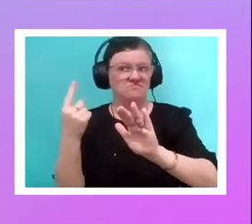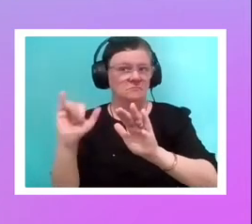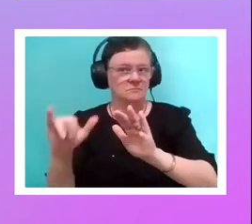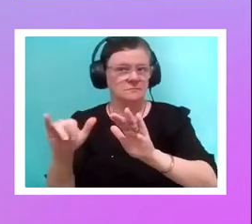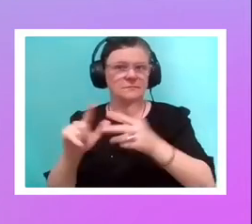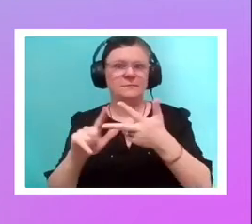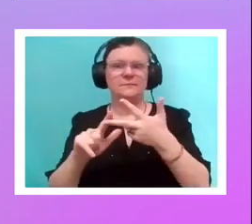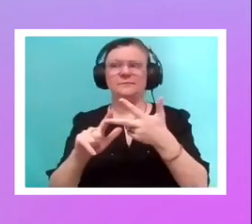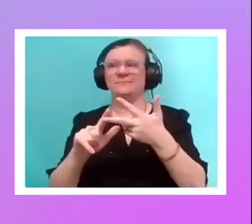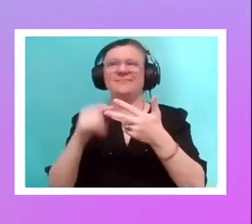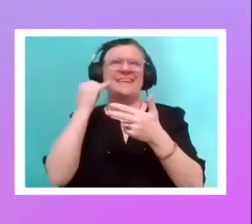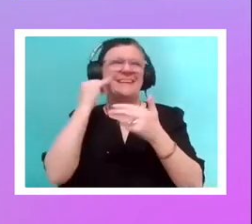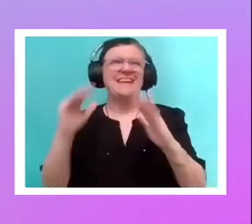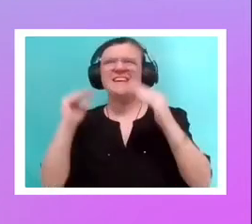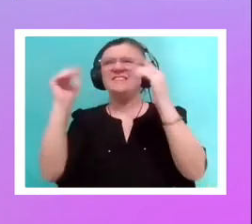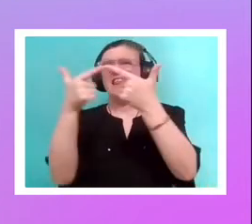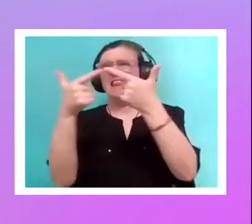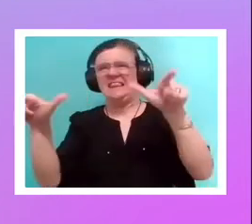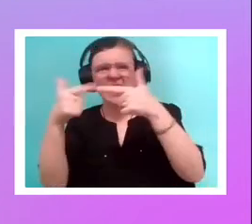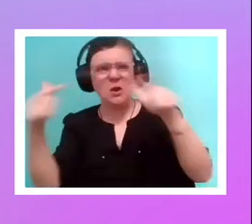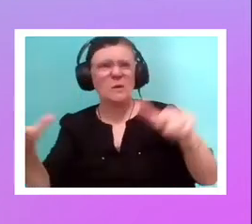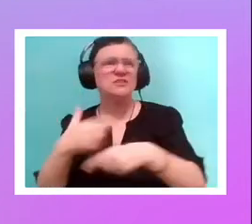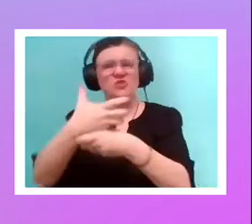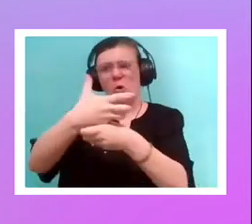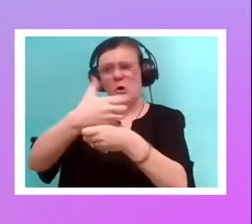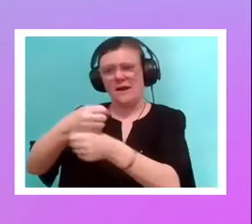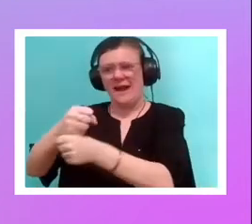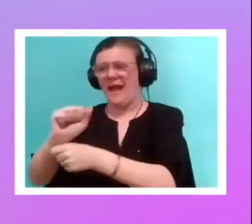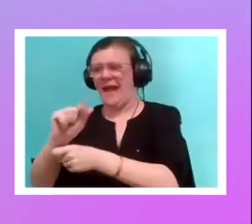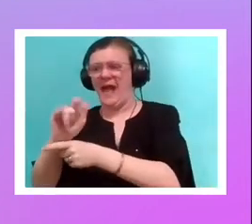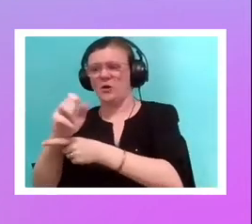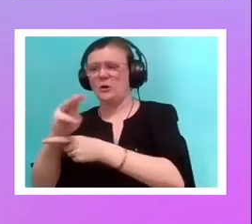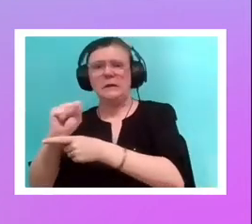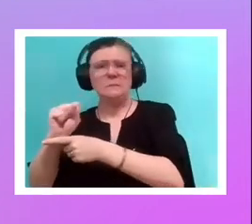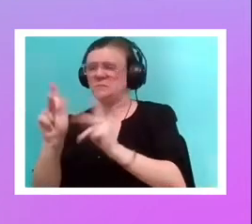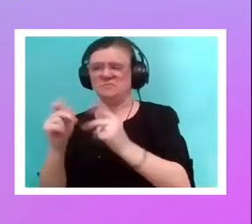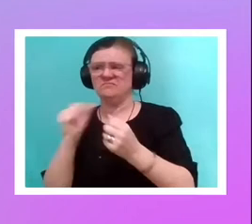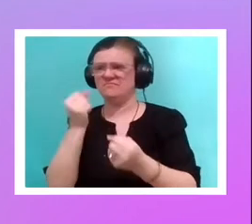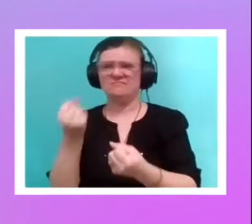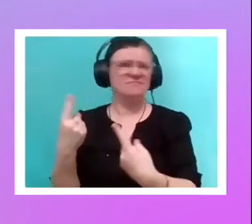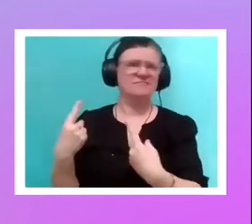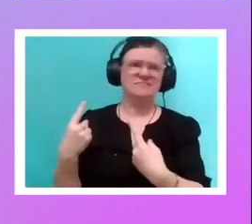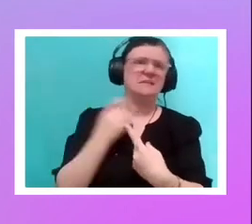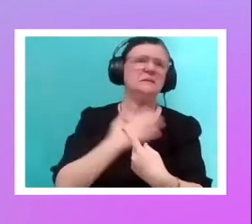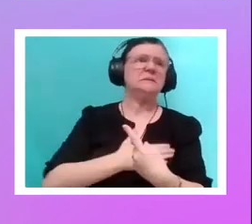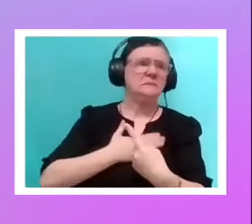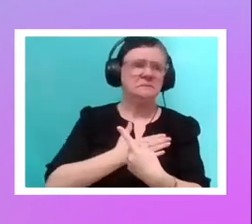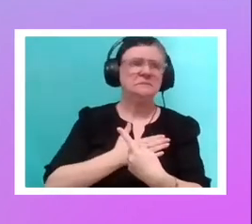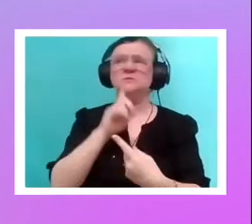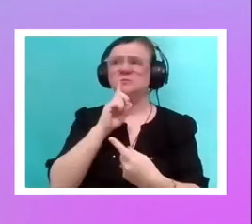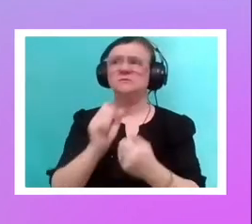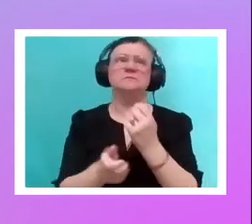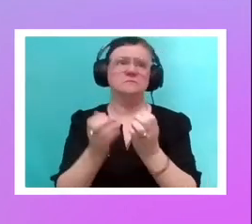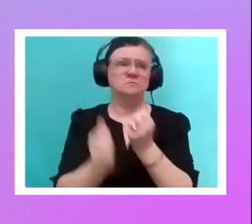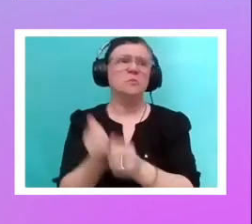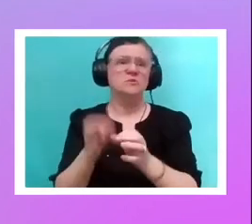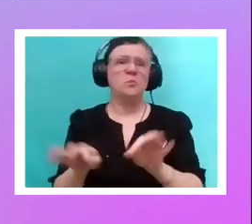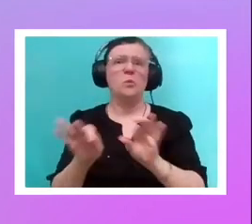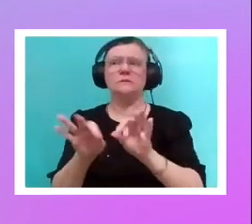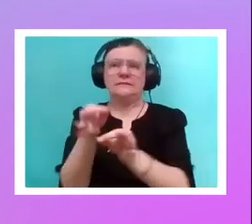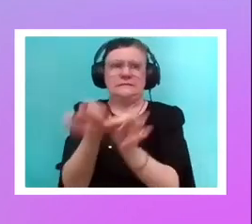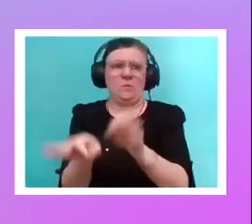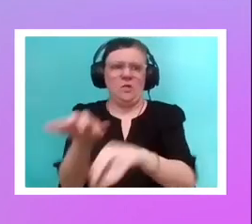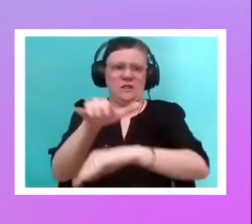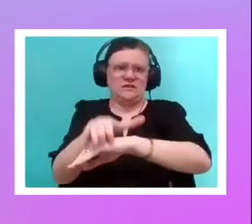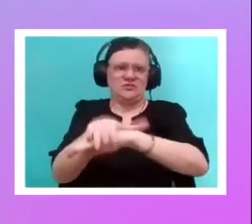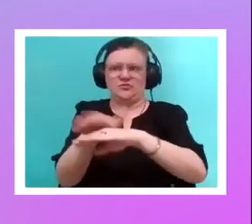Complex language and jargon can be barriers to this. And of course, we strongly encourage use of plain English.